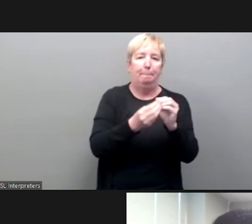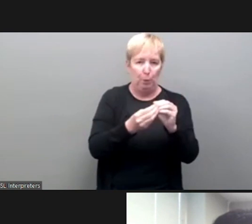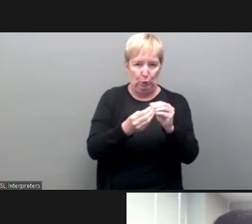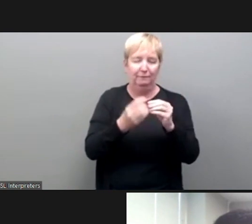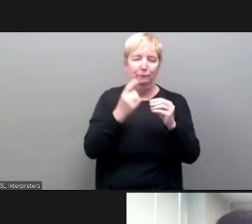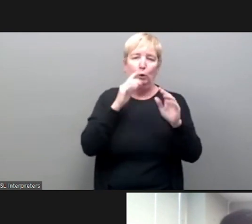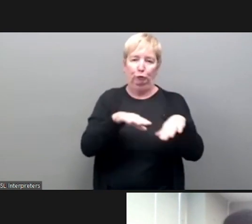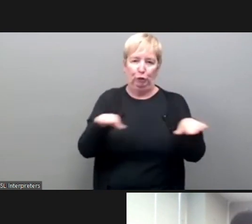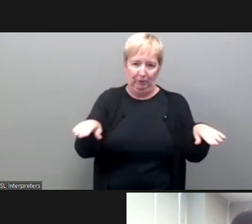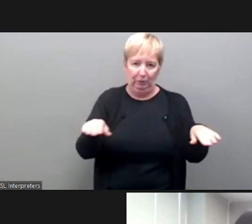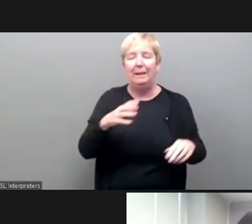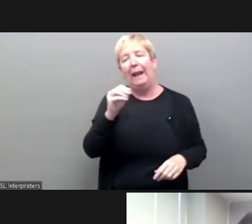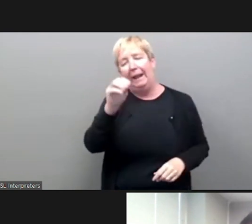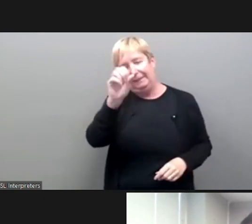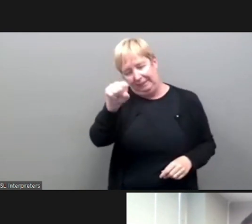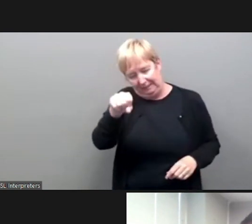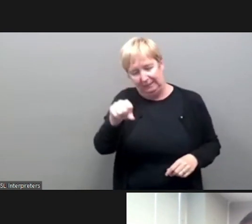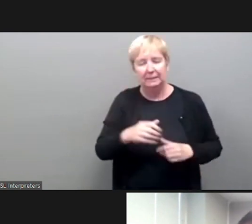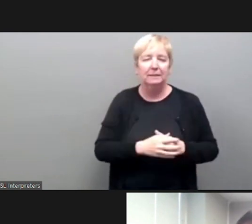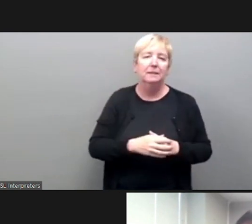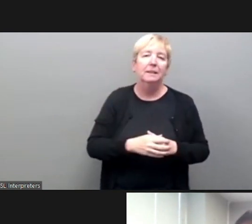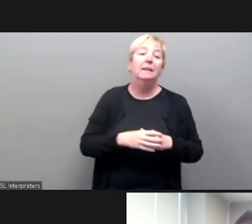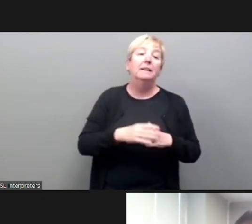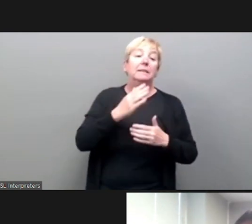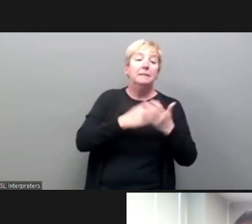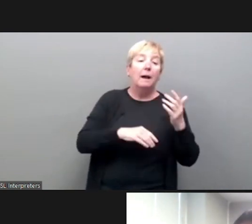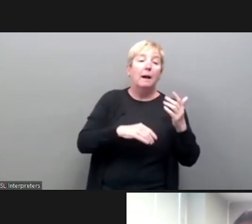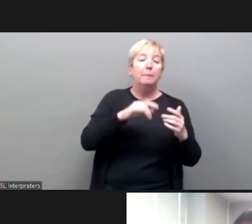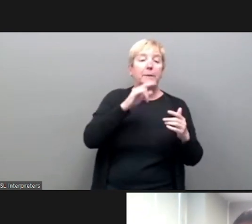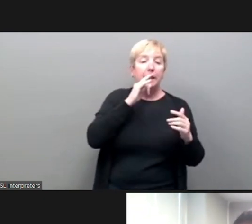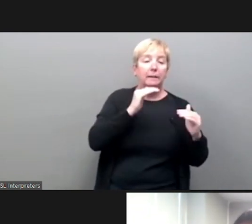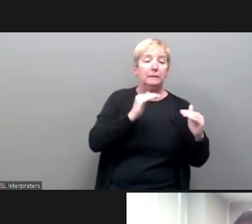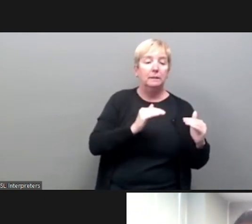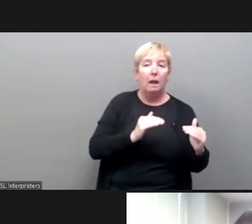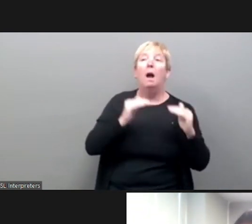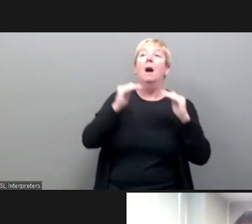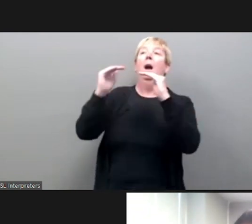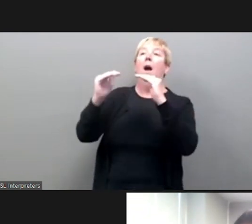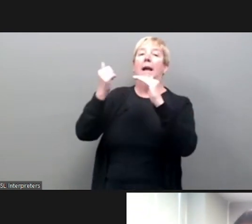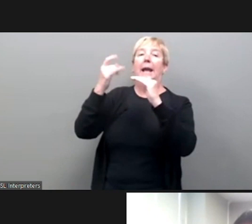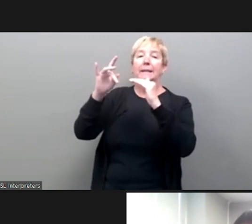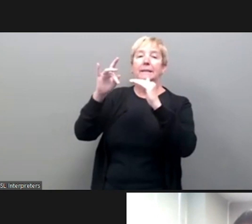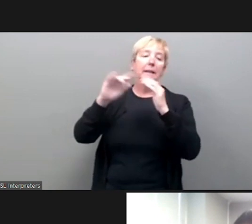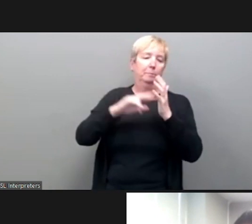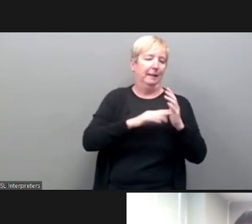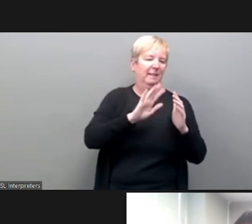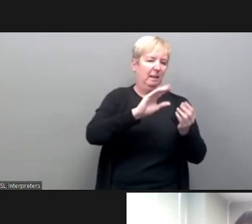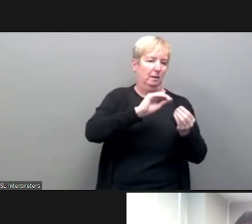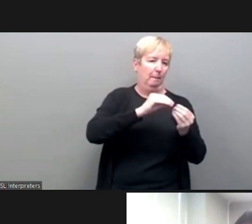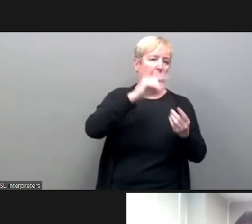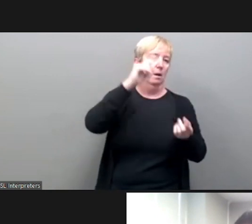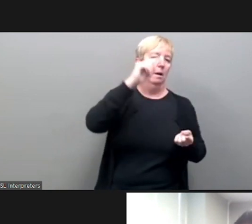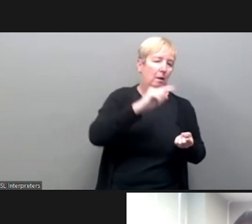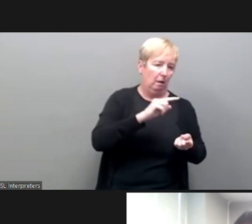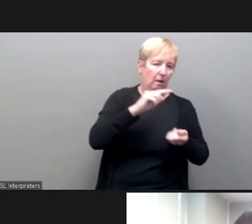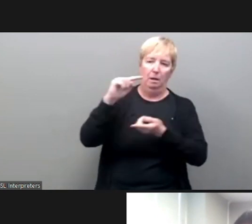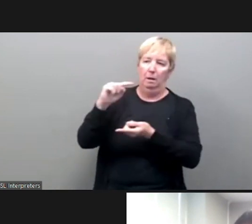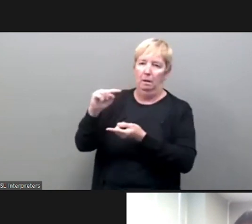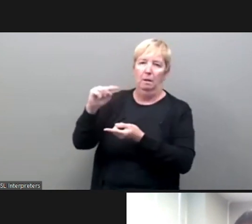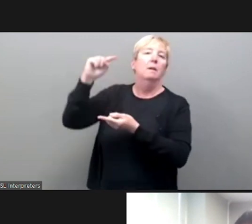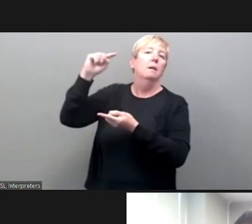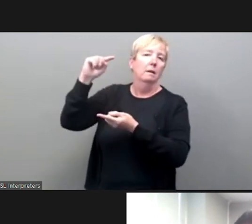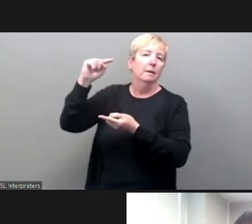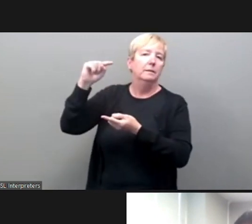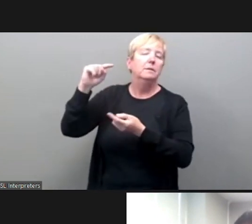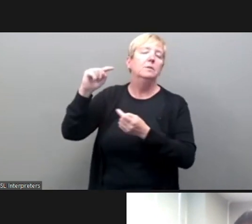as David said as well, we were aging some of the kids out into 18 and up. So that's really where that data